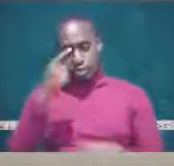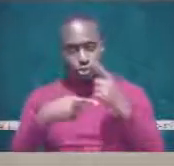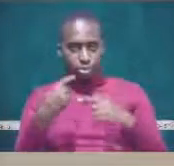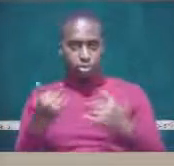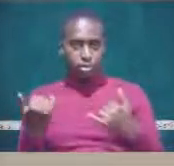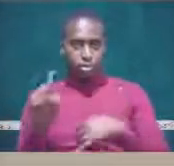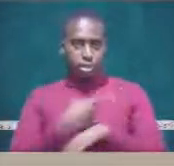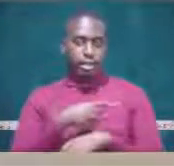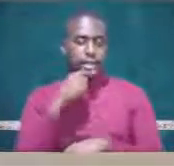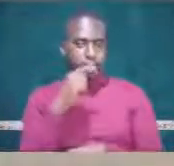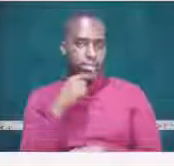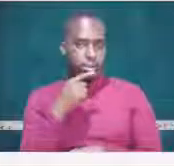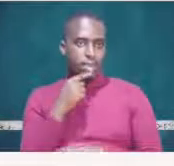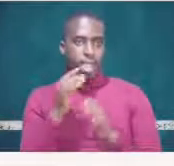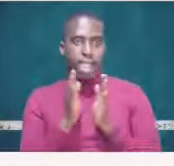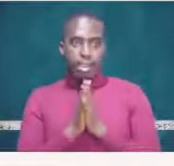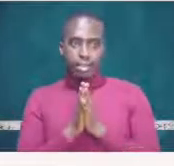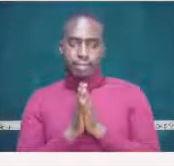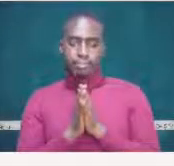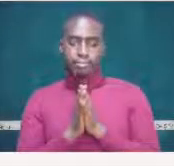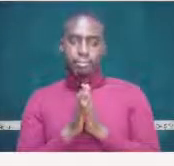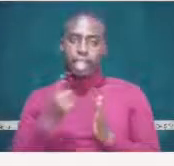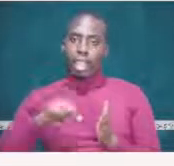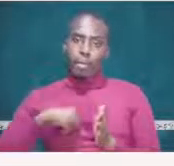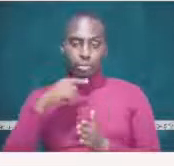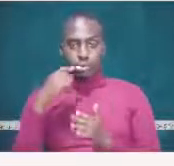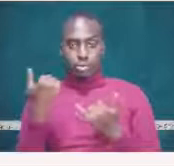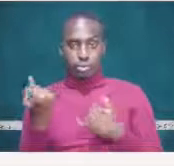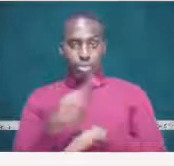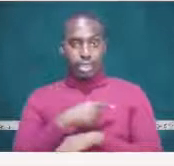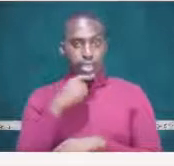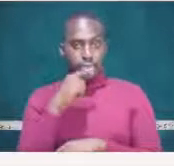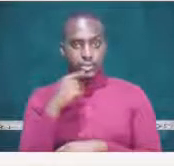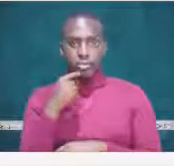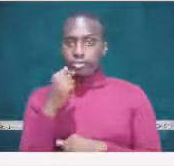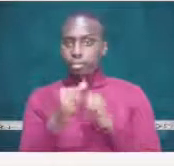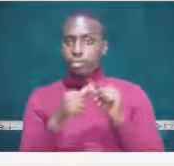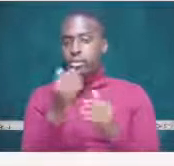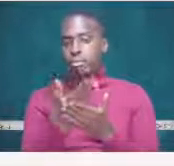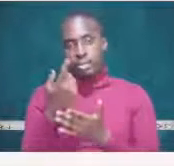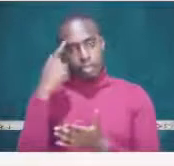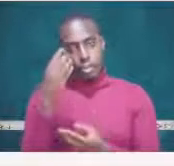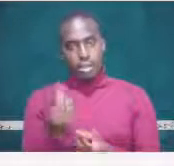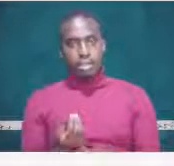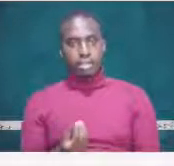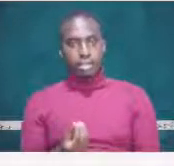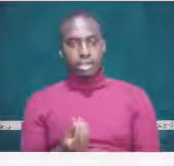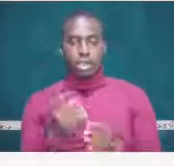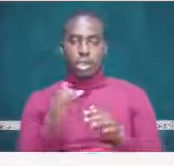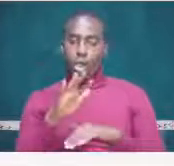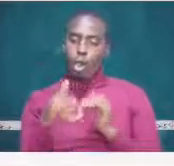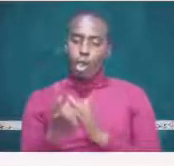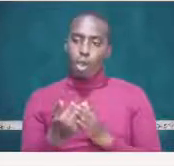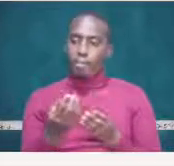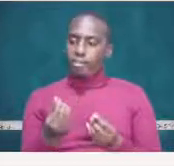today's lesson. And our today's lesson, we are going to talk about demand for money, or